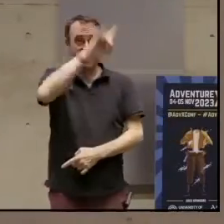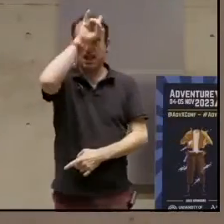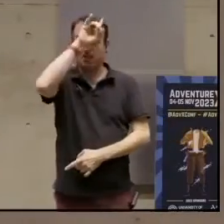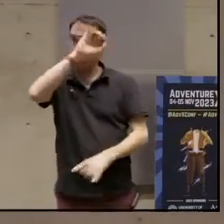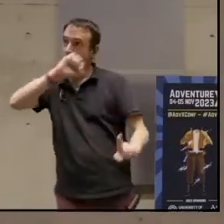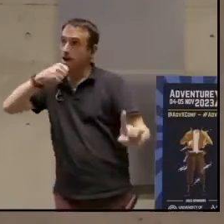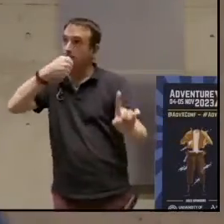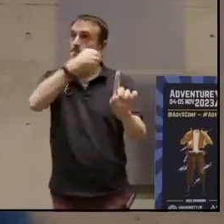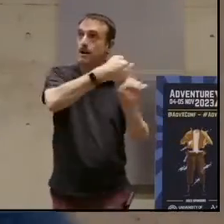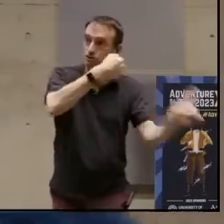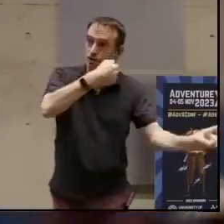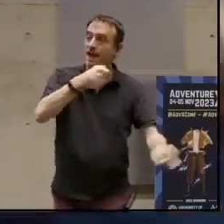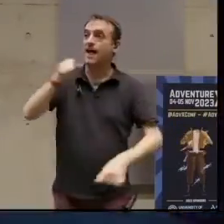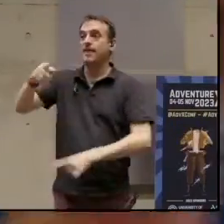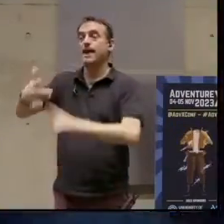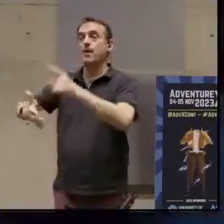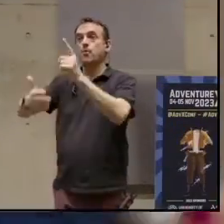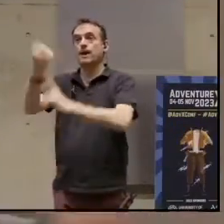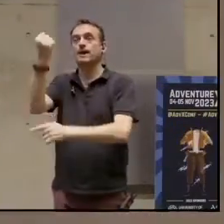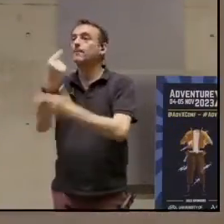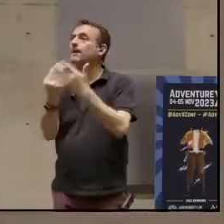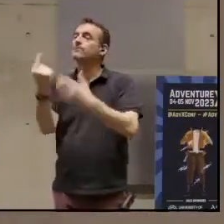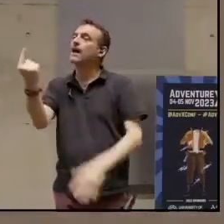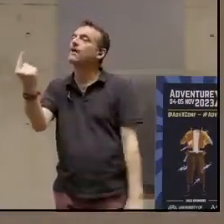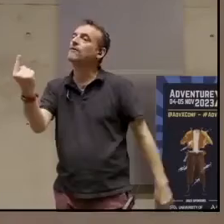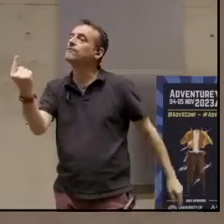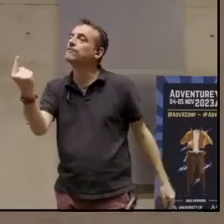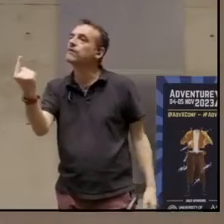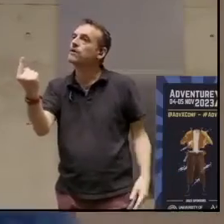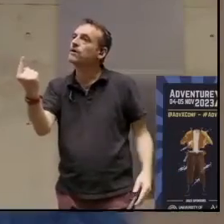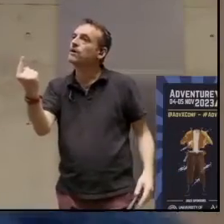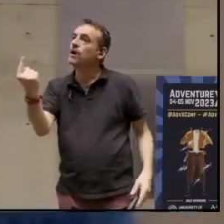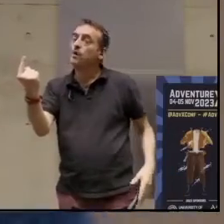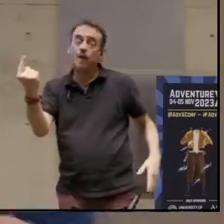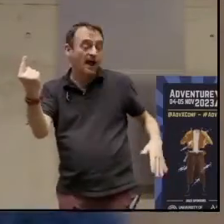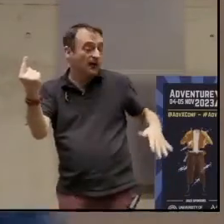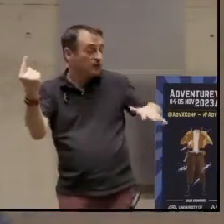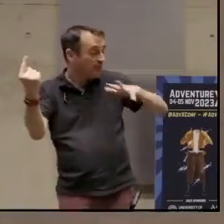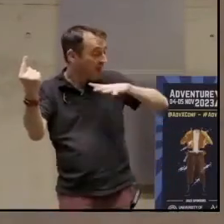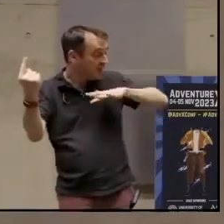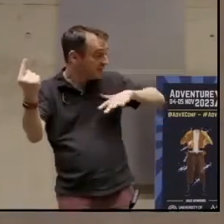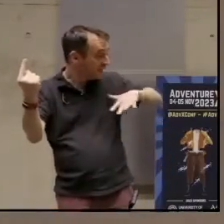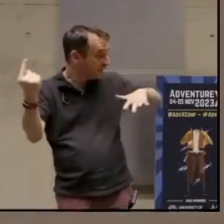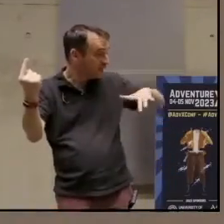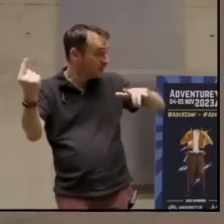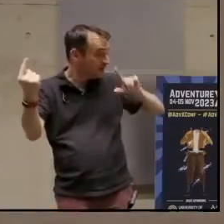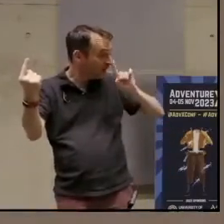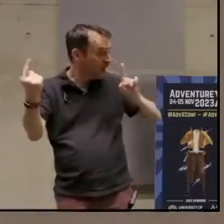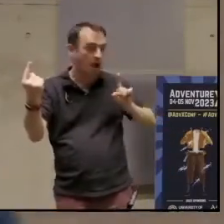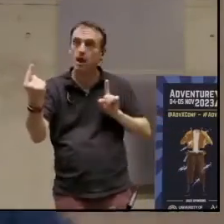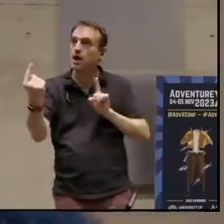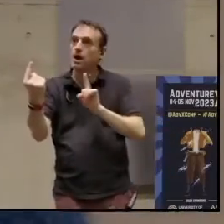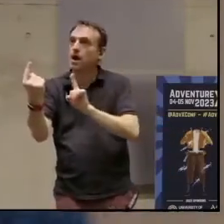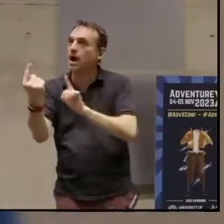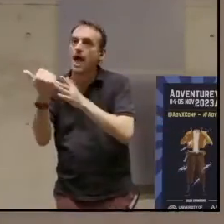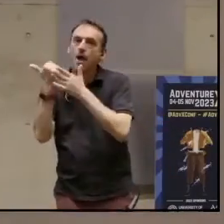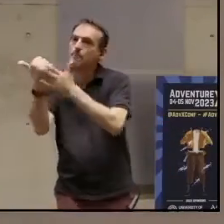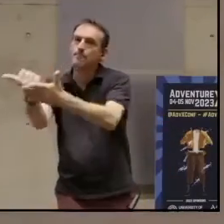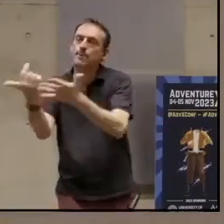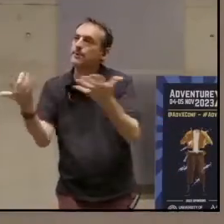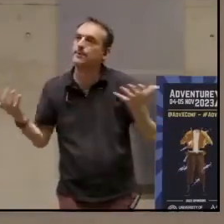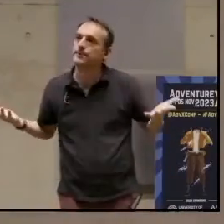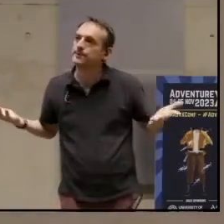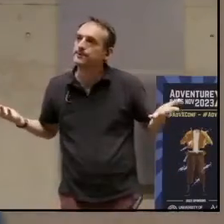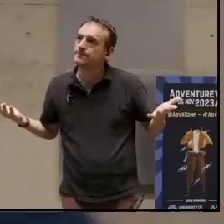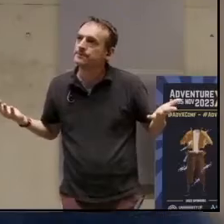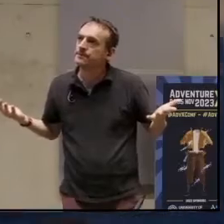their own. Regardless of what they've learned before, no one in society can show up. Listen, ladies and gentlemen, I am not a fan of the police. 100%